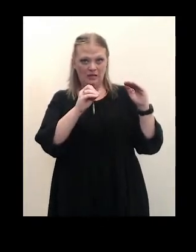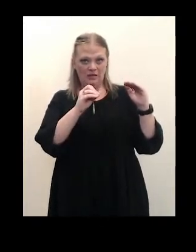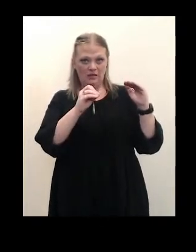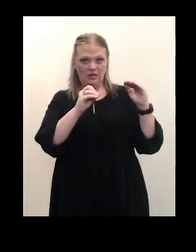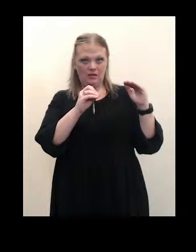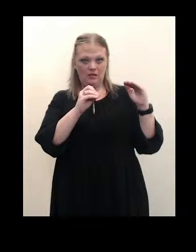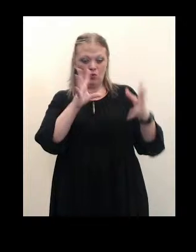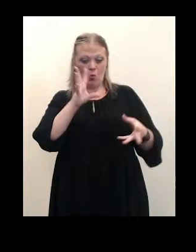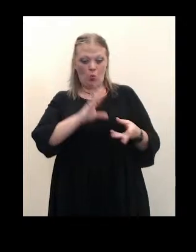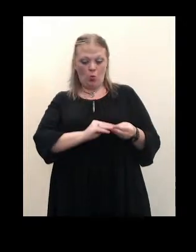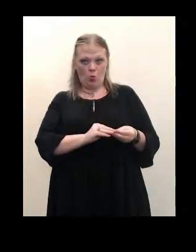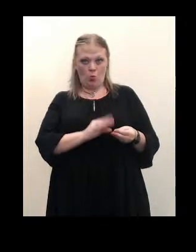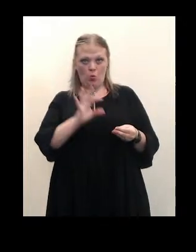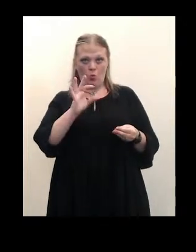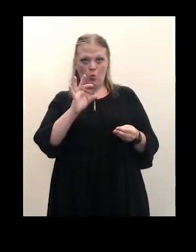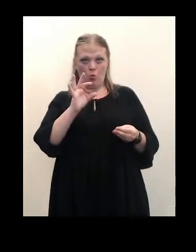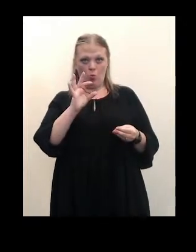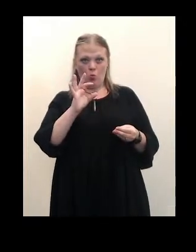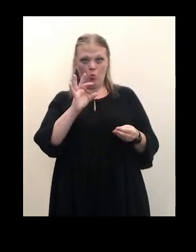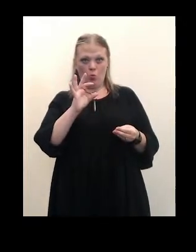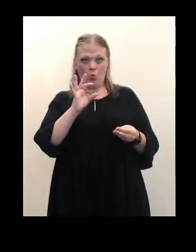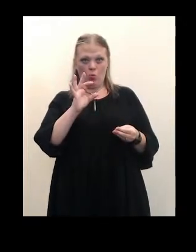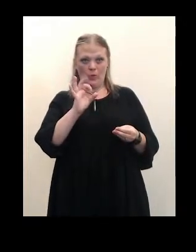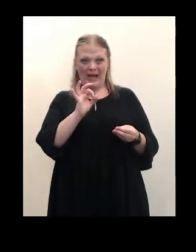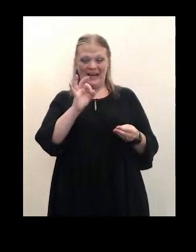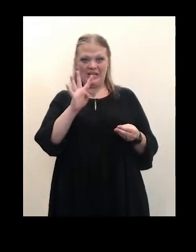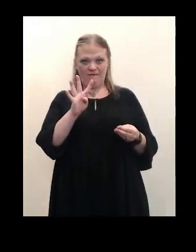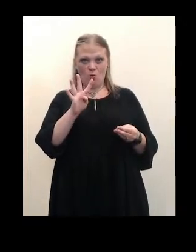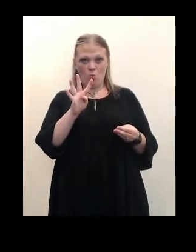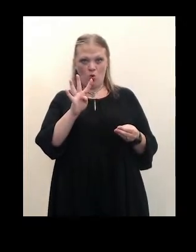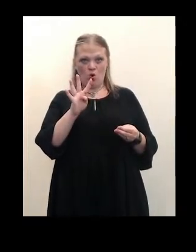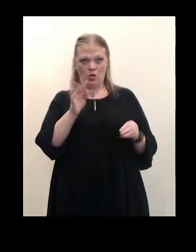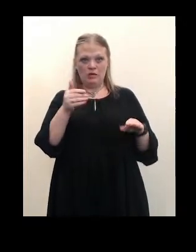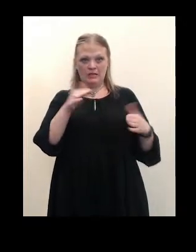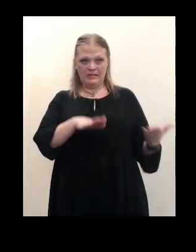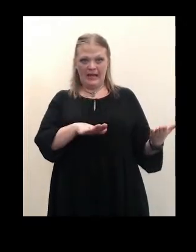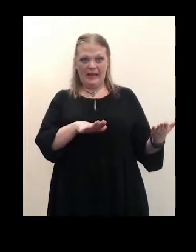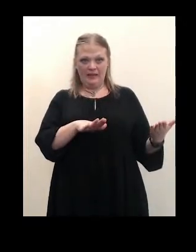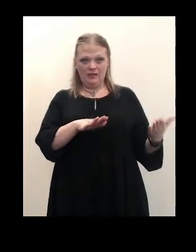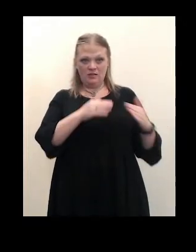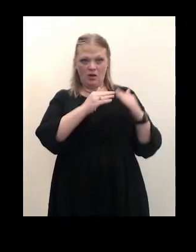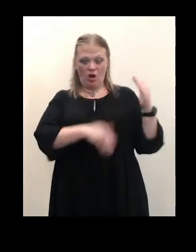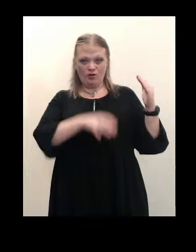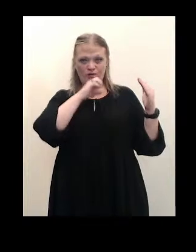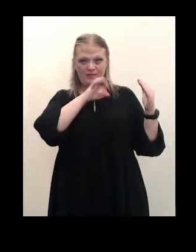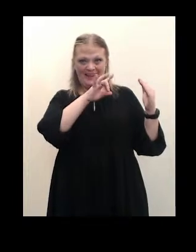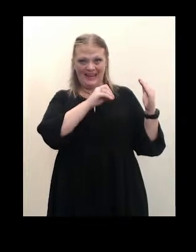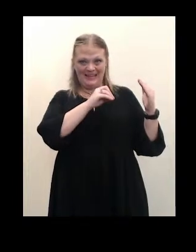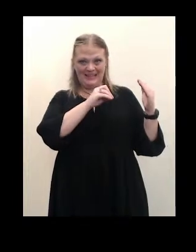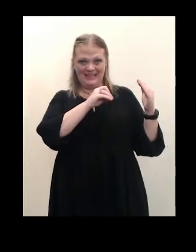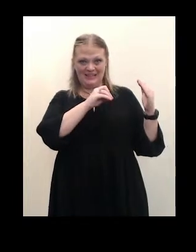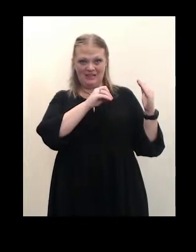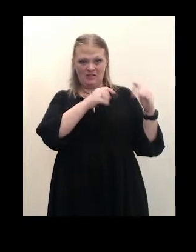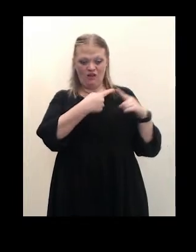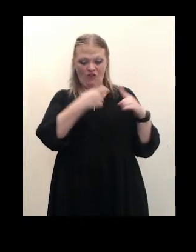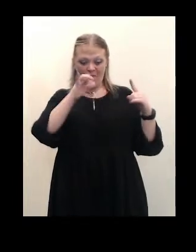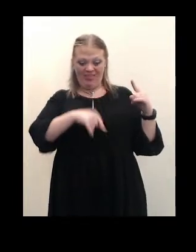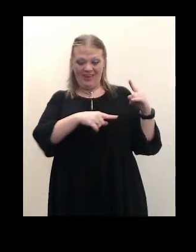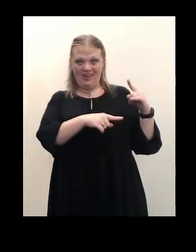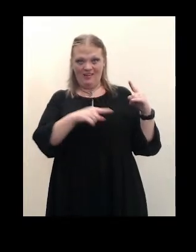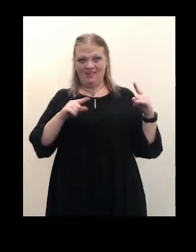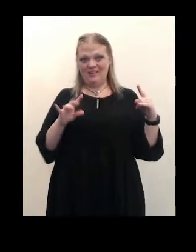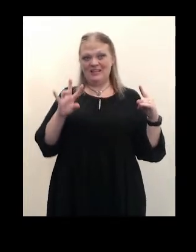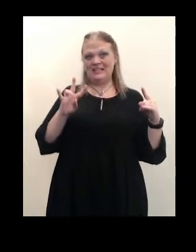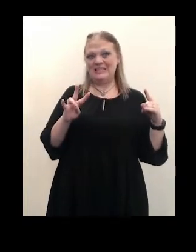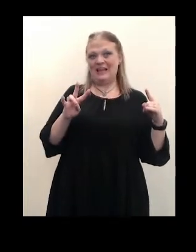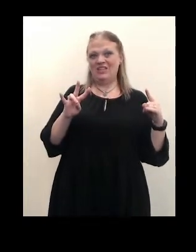deaths, among the 94 deaths of people younger than 80 years, 72 of them were among